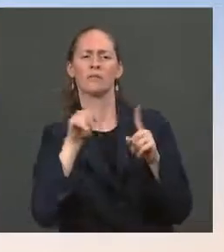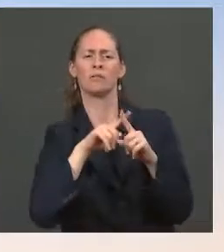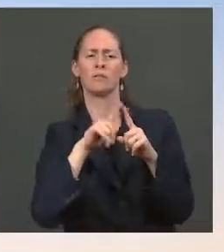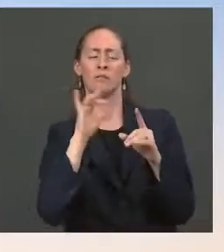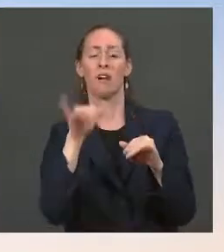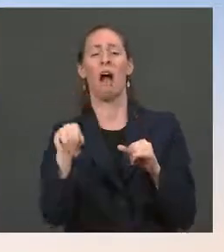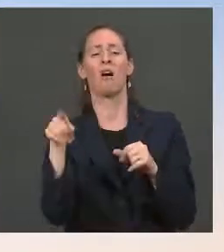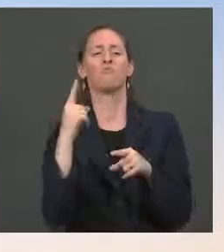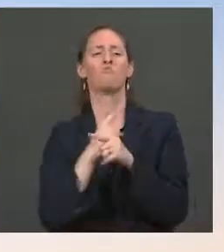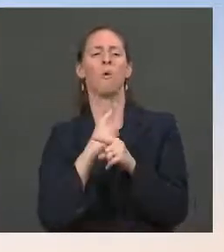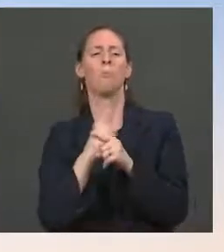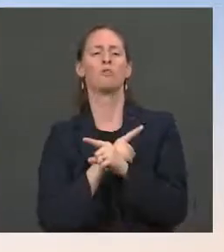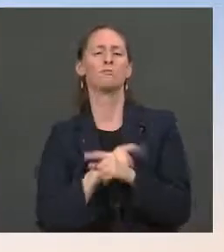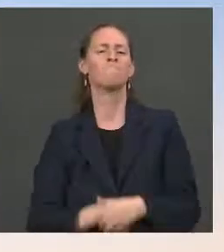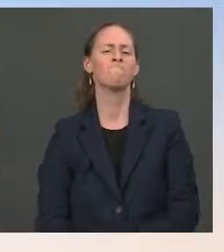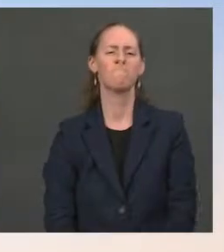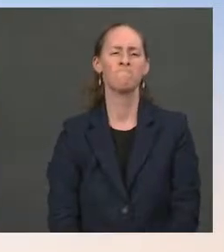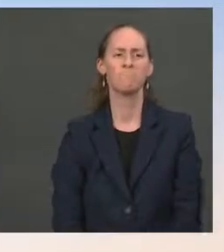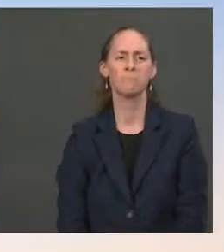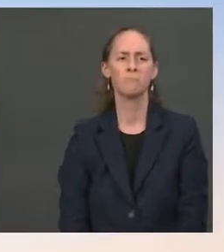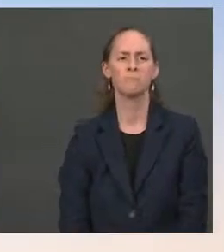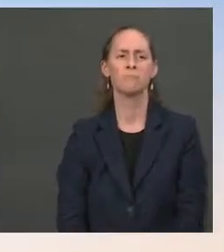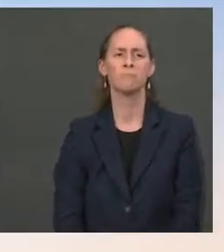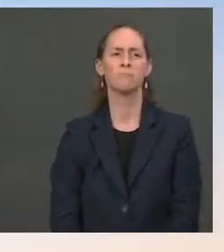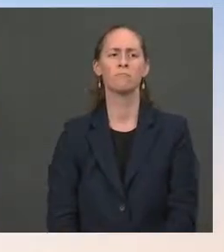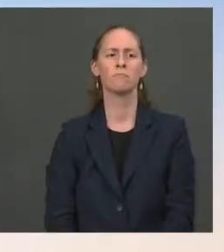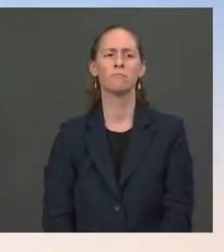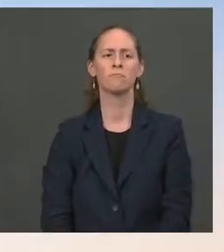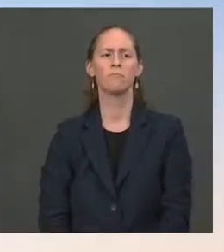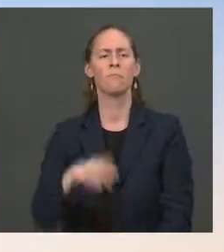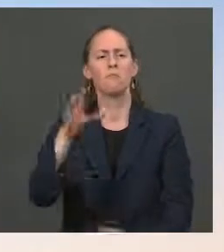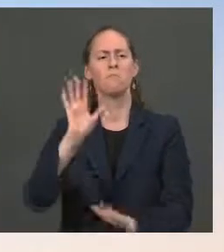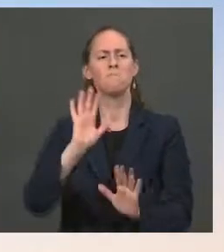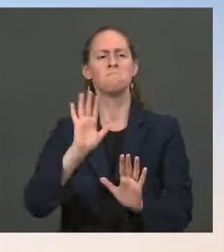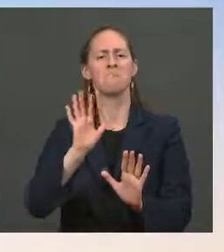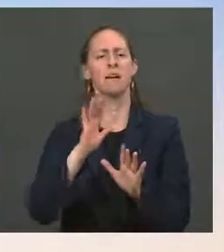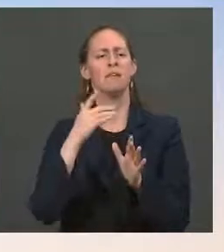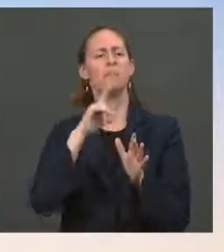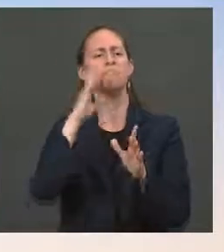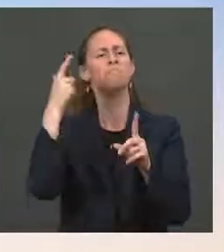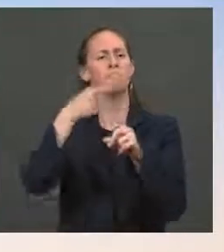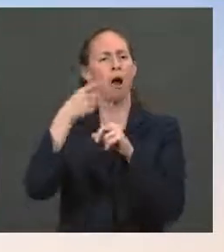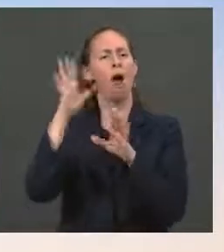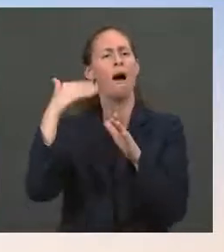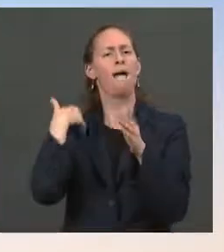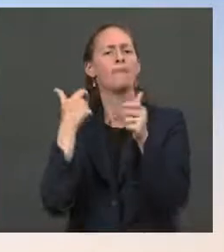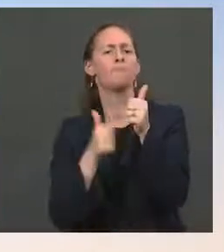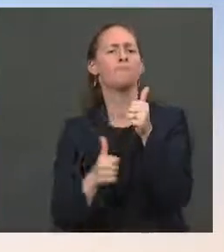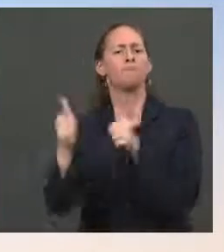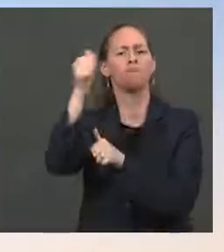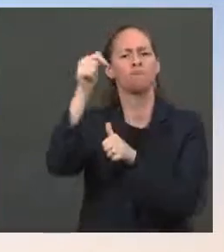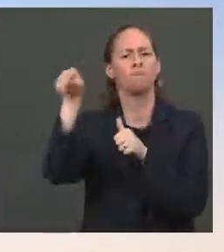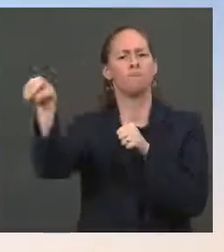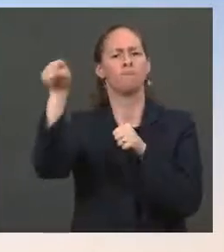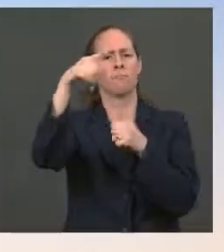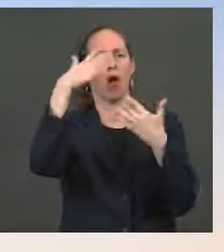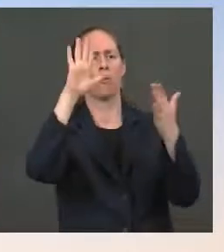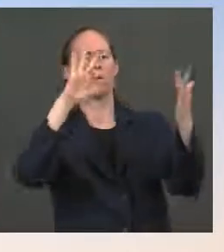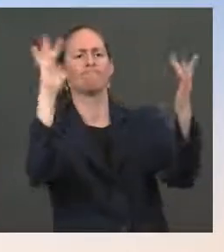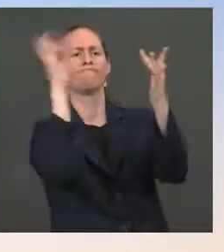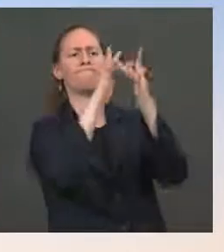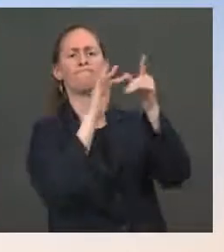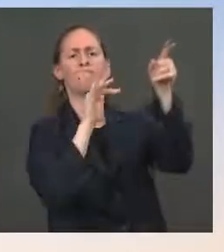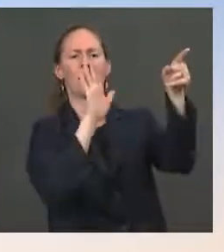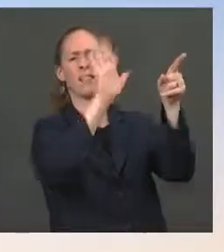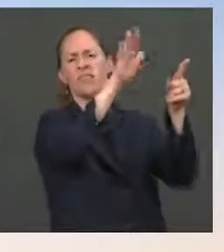those. No, the president has not, but we have obviously have high-level officials who are in touch with a range of officials there. Go ahead.